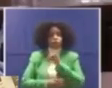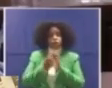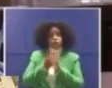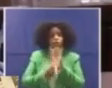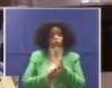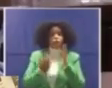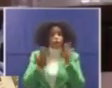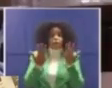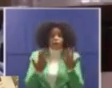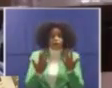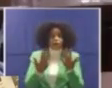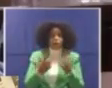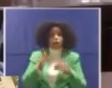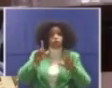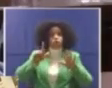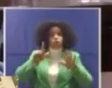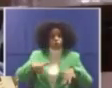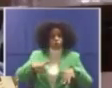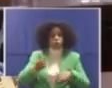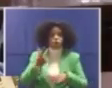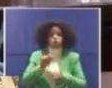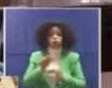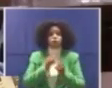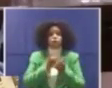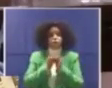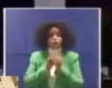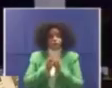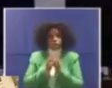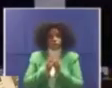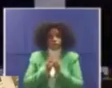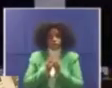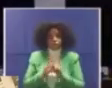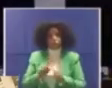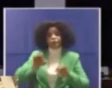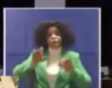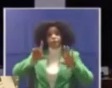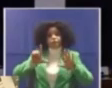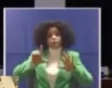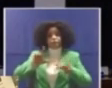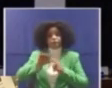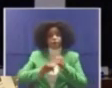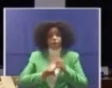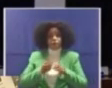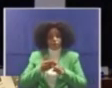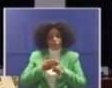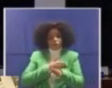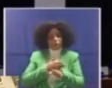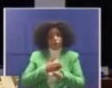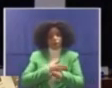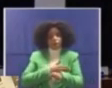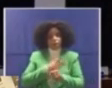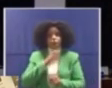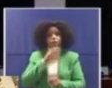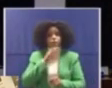2011, following a referendum 7 months earlier in January, in which